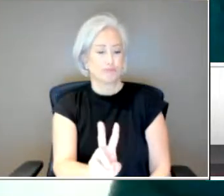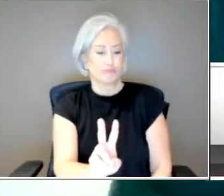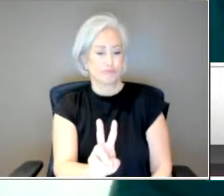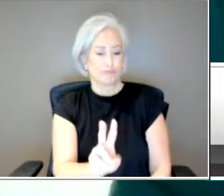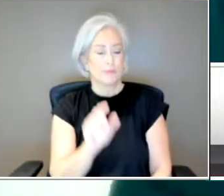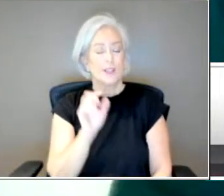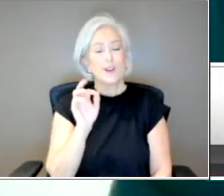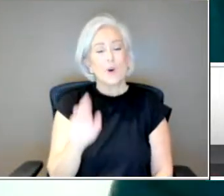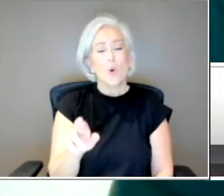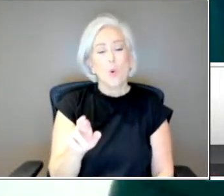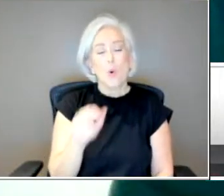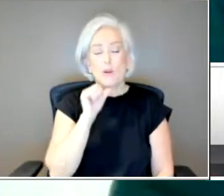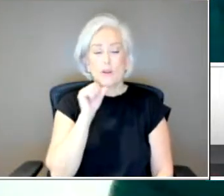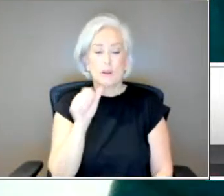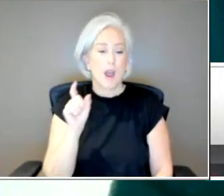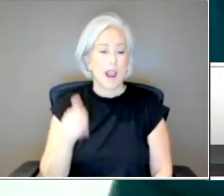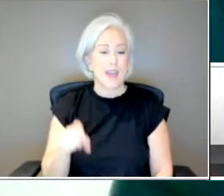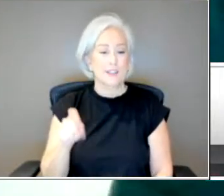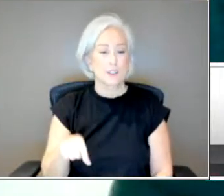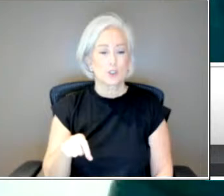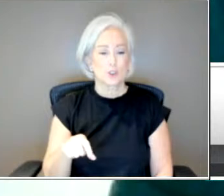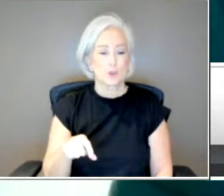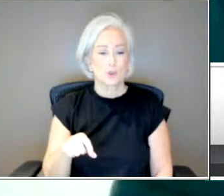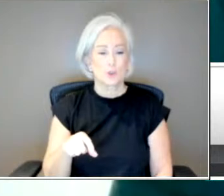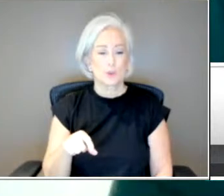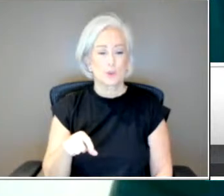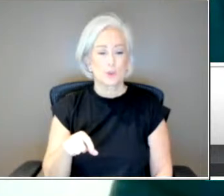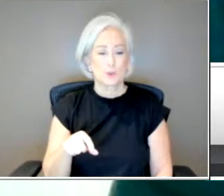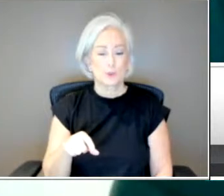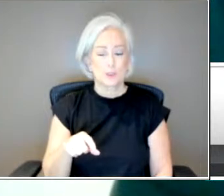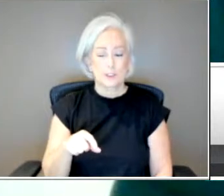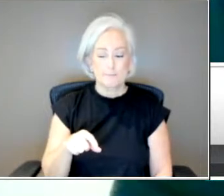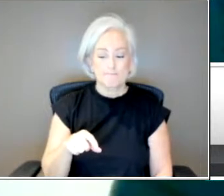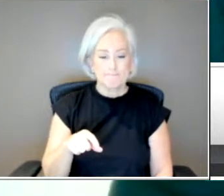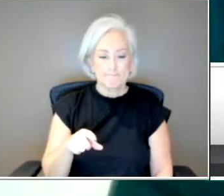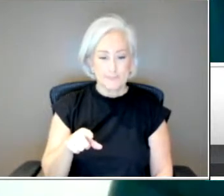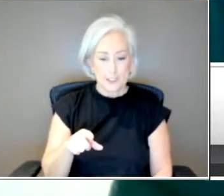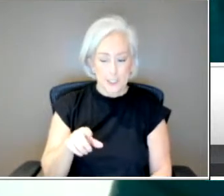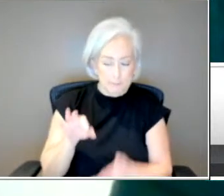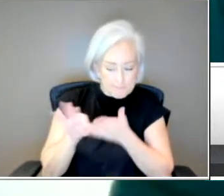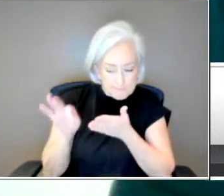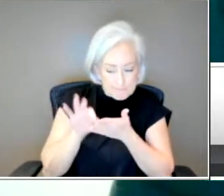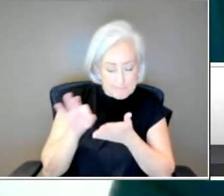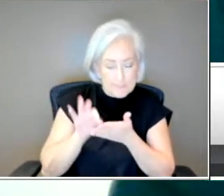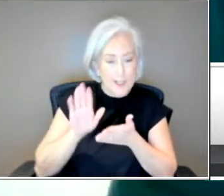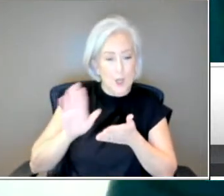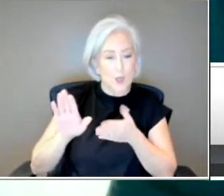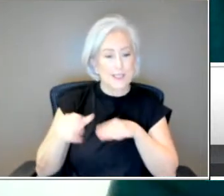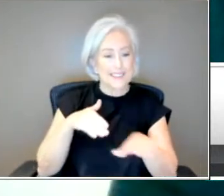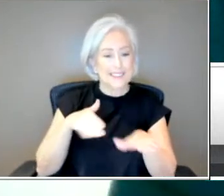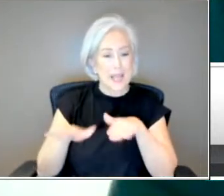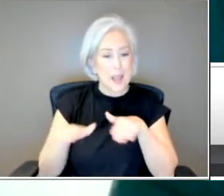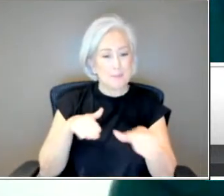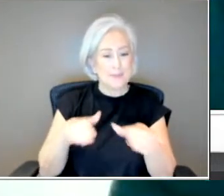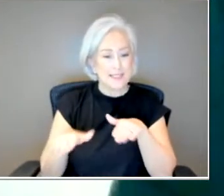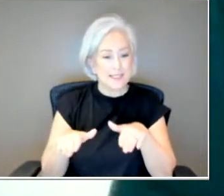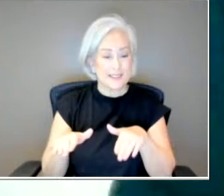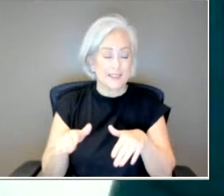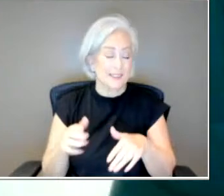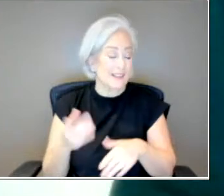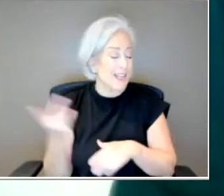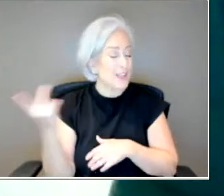just not having to be the bookkeeper of her steps. You know, I mean, we love